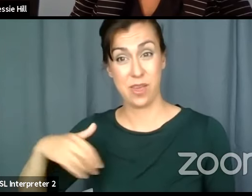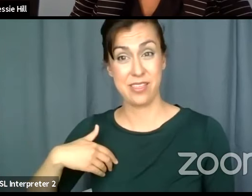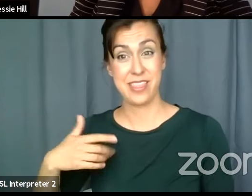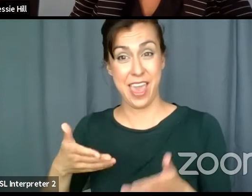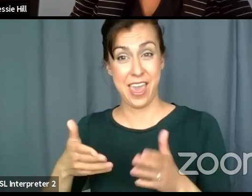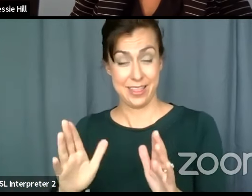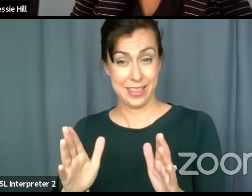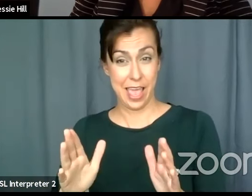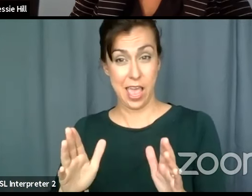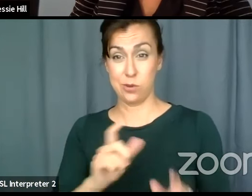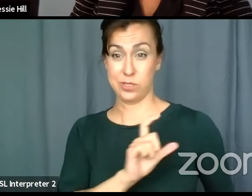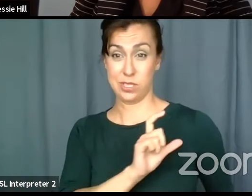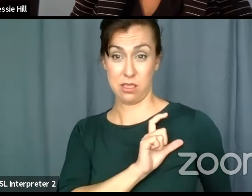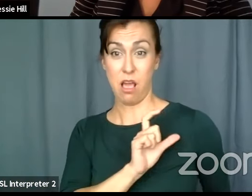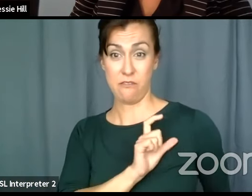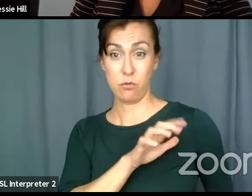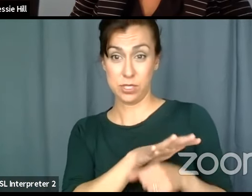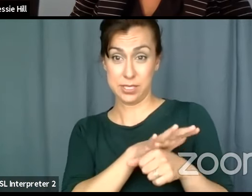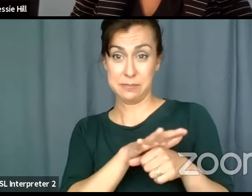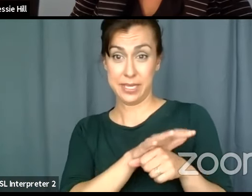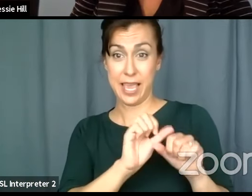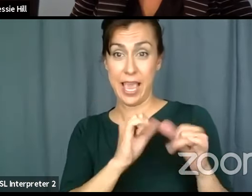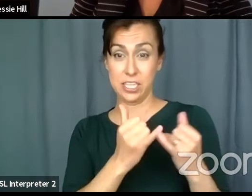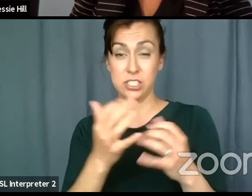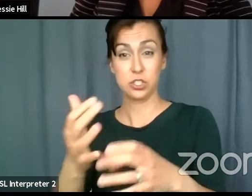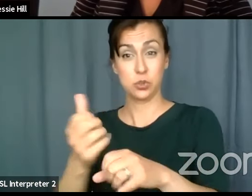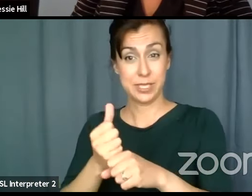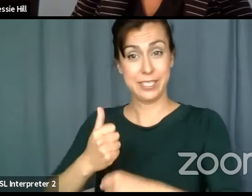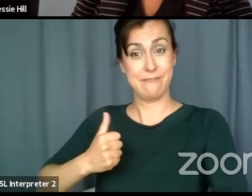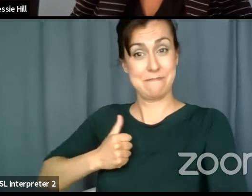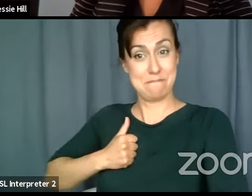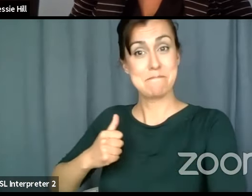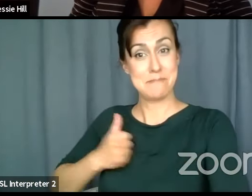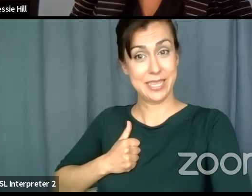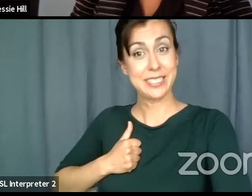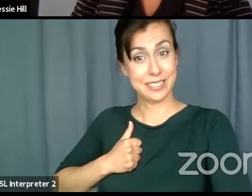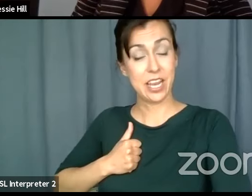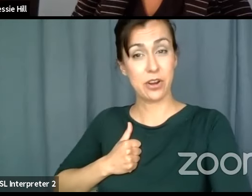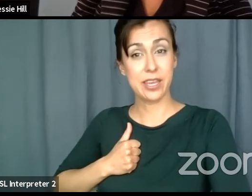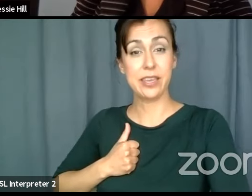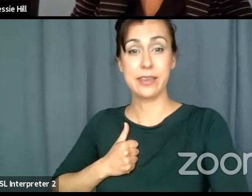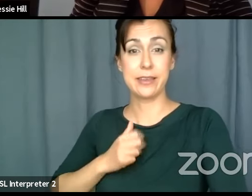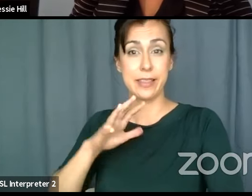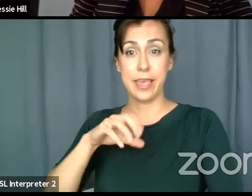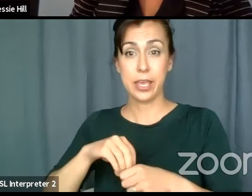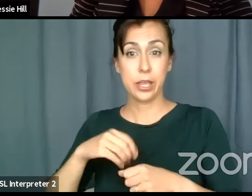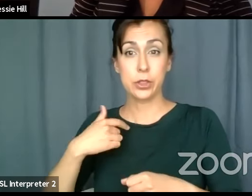receive military hardware that includes vehicles for land, sea, or air, night vision